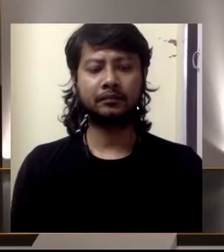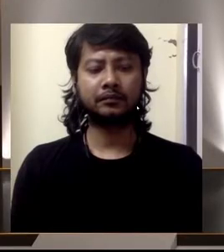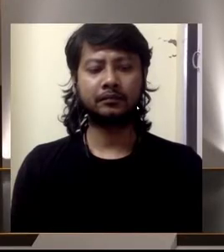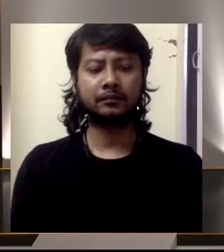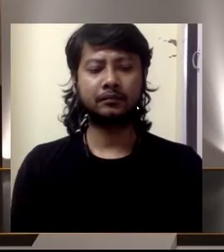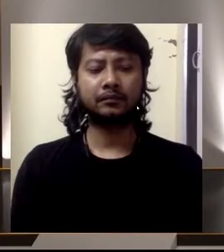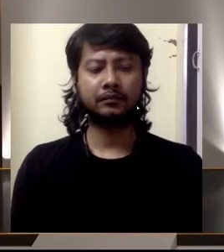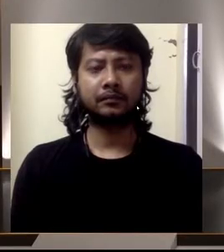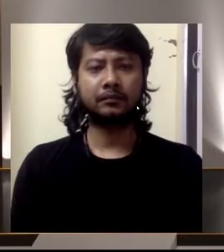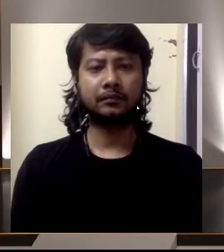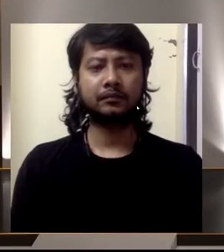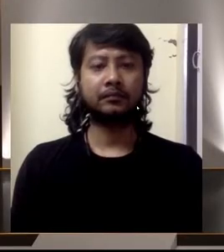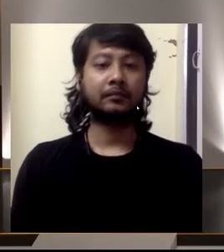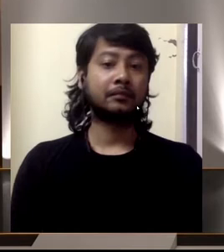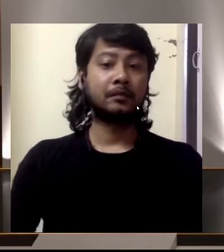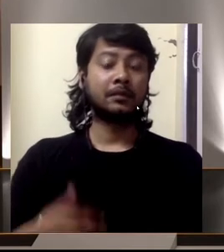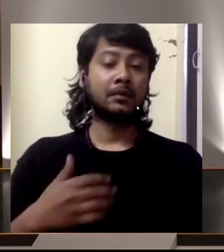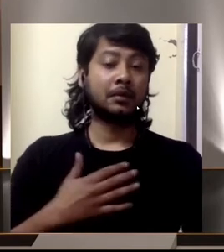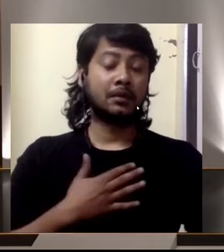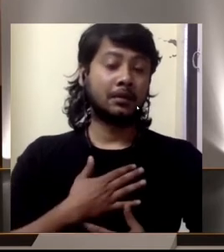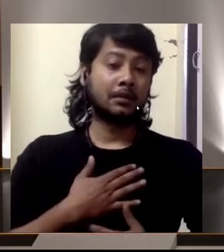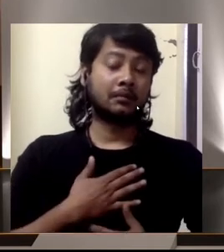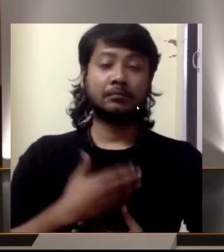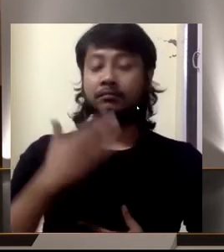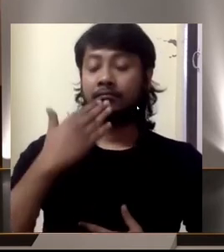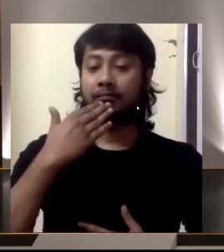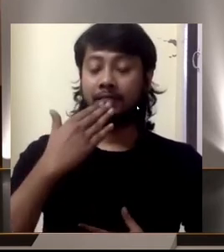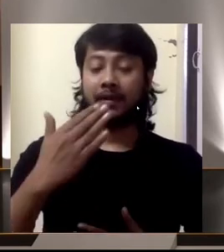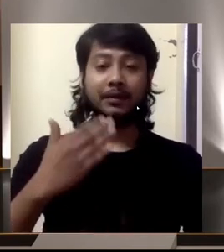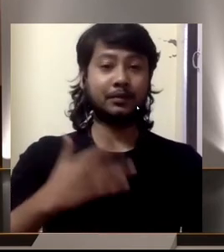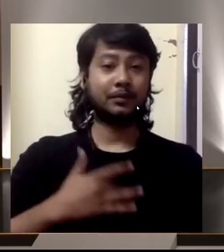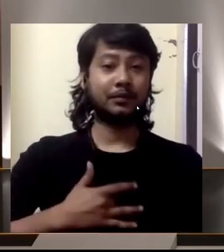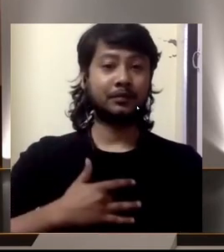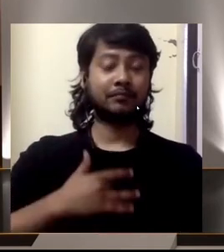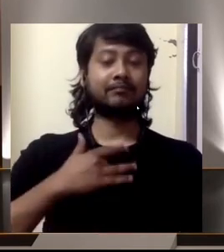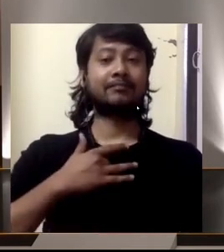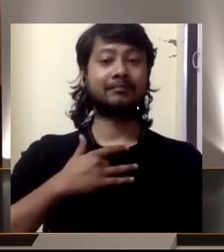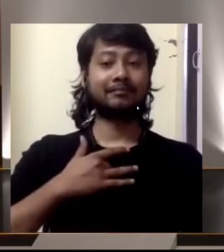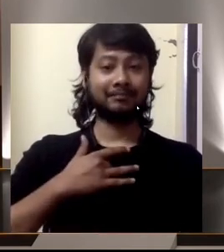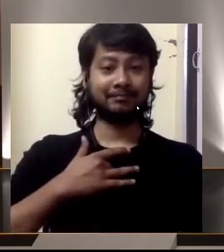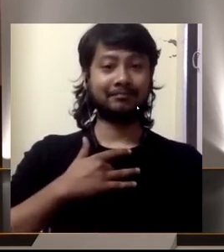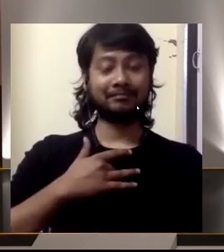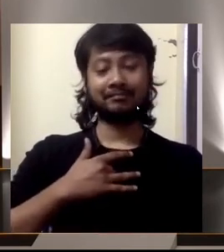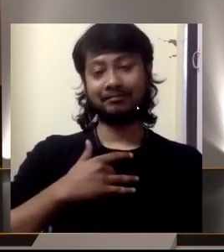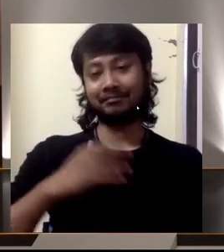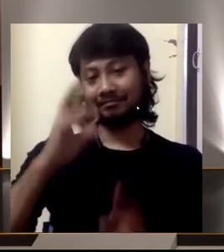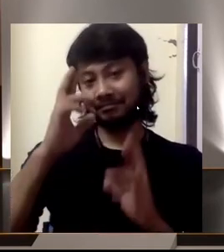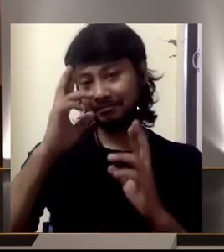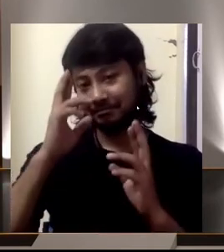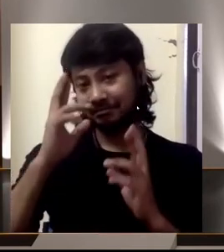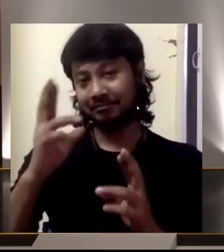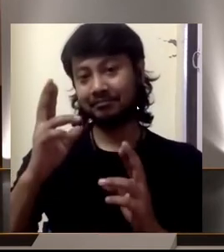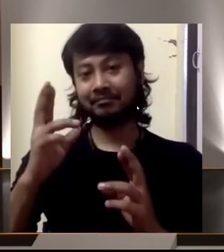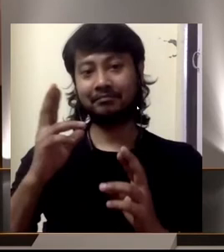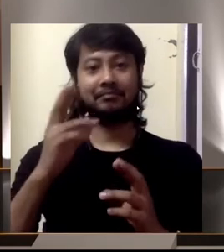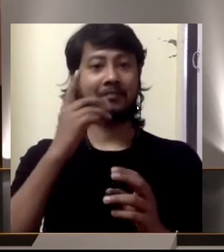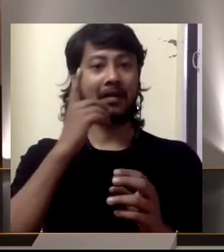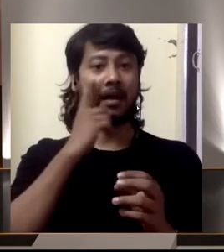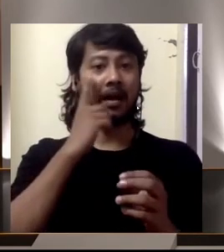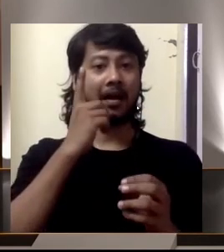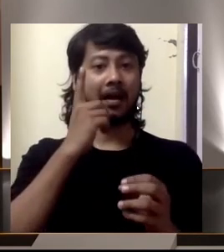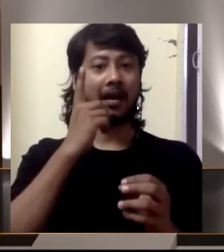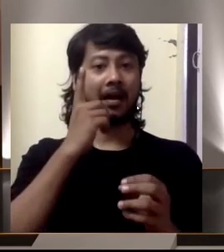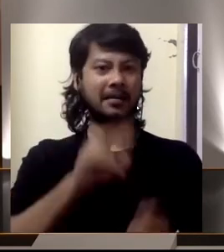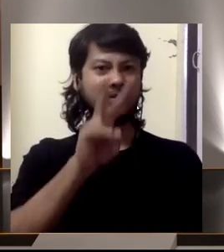Such an honor to be here at the India Inclusion Summit 2020, speaking to all of you virtually today. When I think